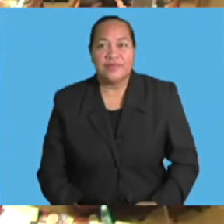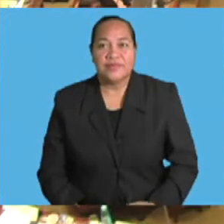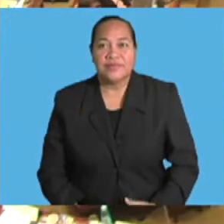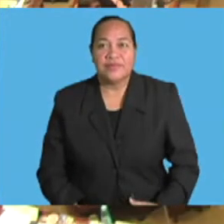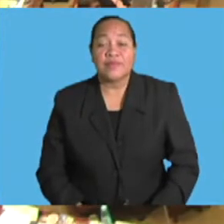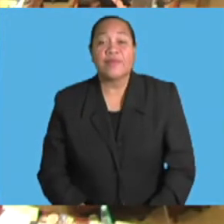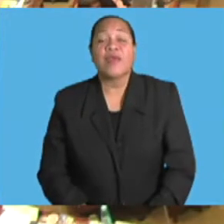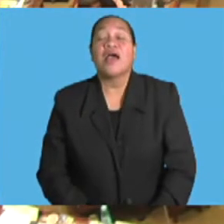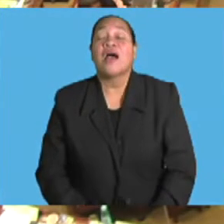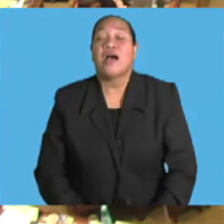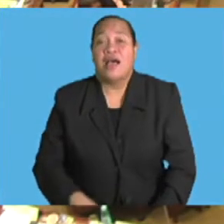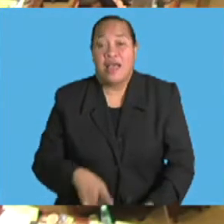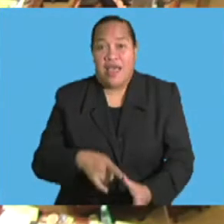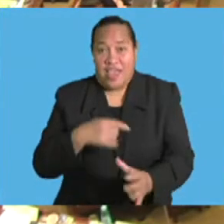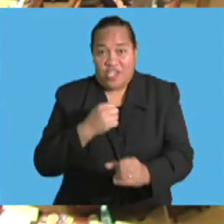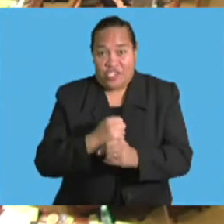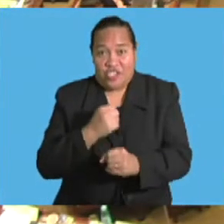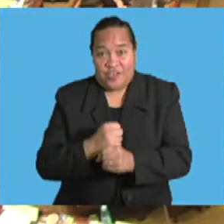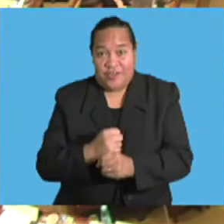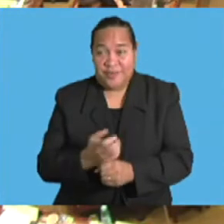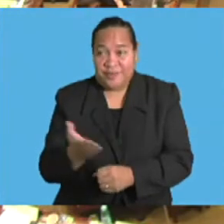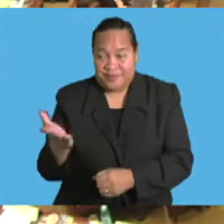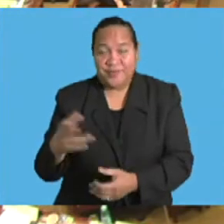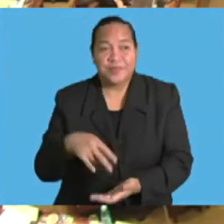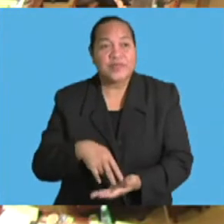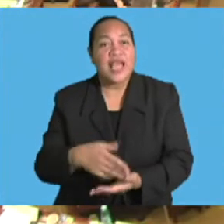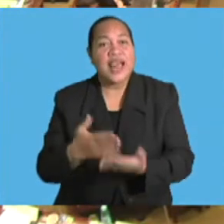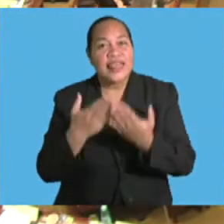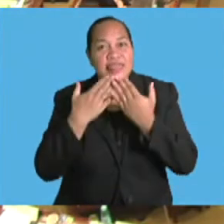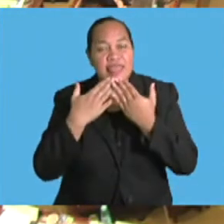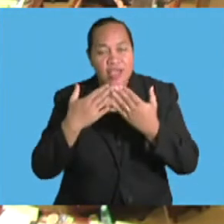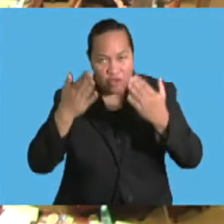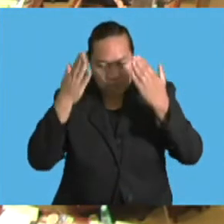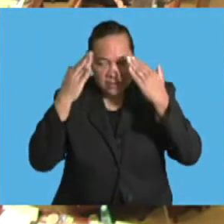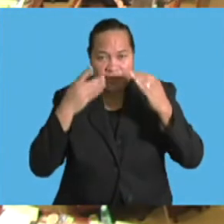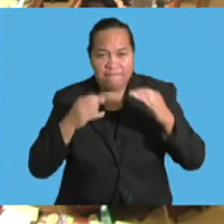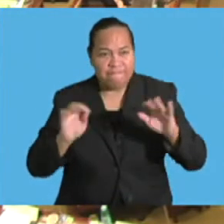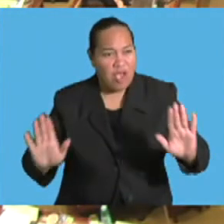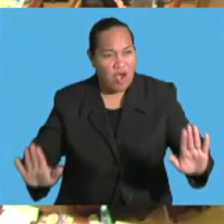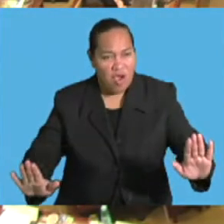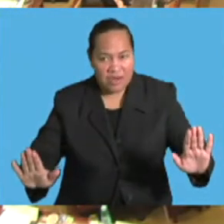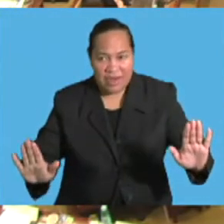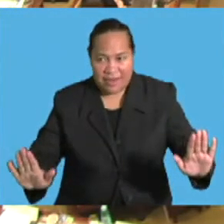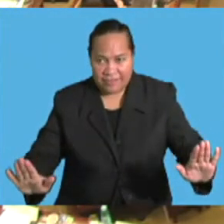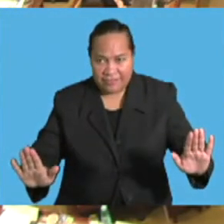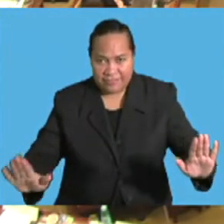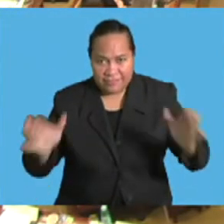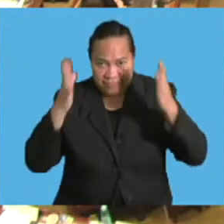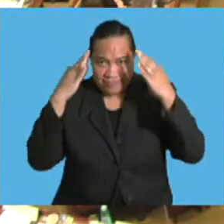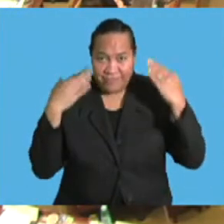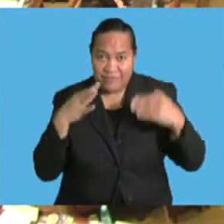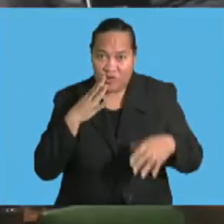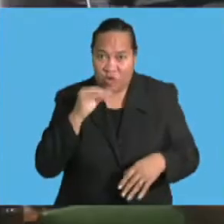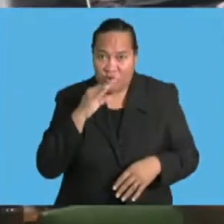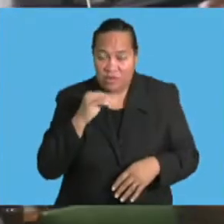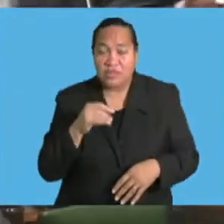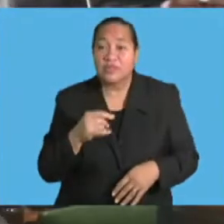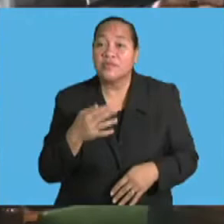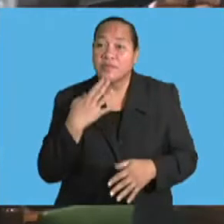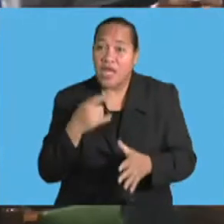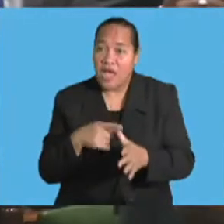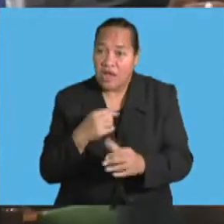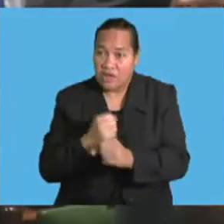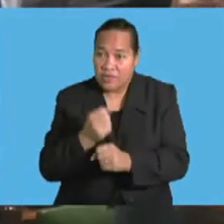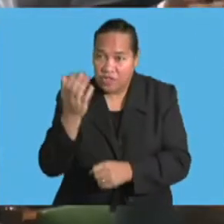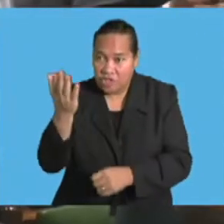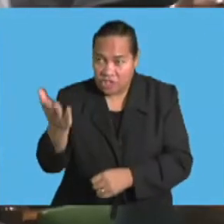Thank you, Mr. Speaker, sir. So again, Mr. Speaker. Order. Again, Mr. Speaker. Order. Honourable Attorney General, the